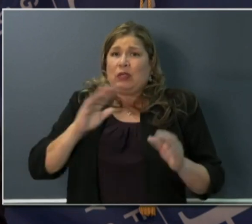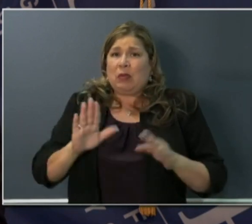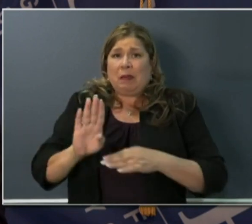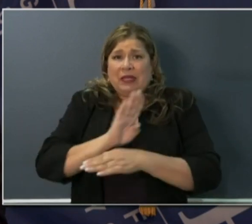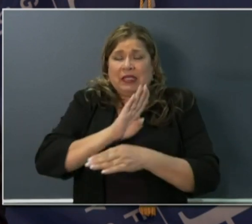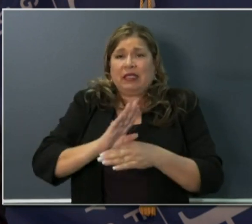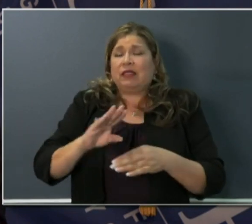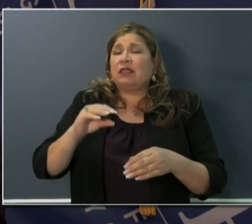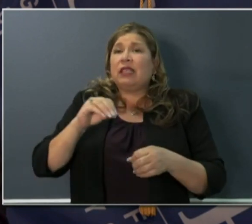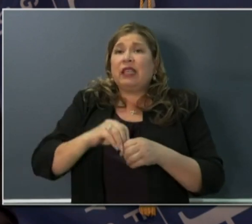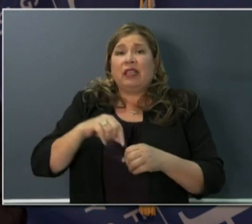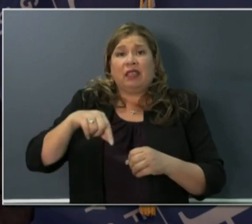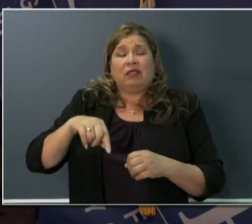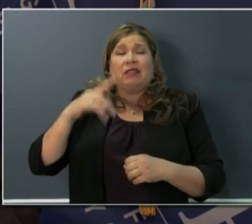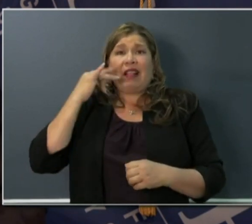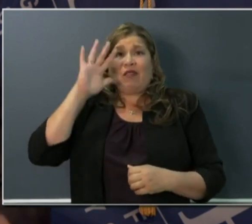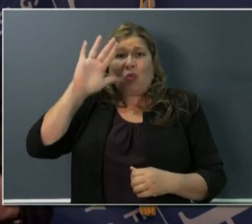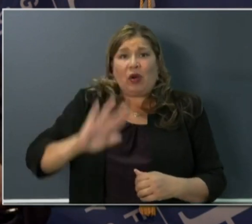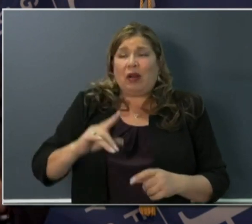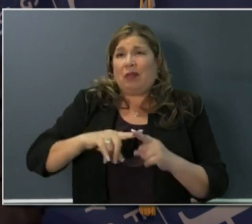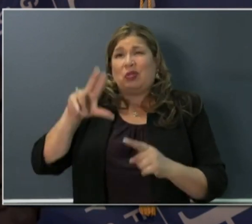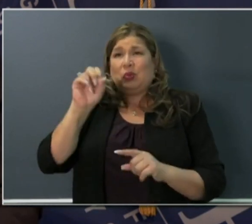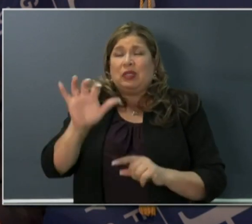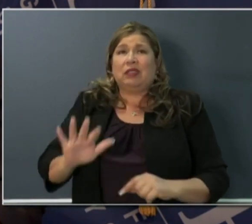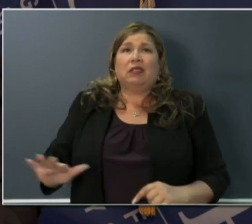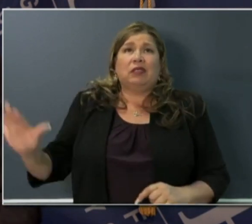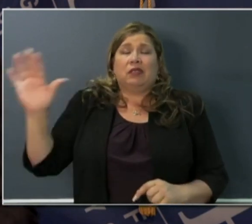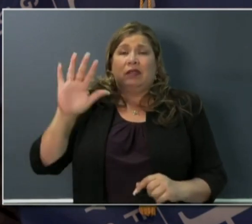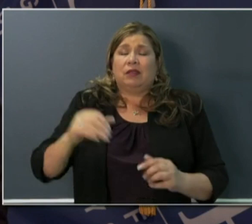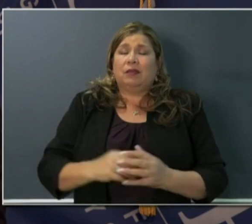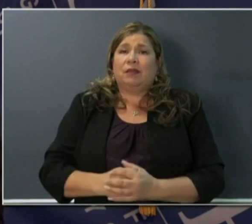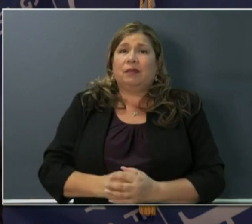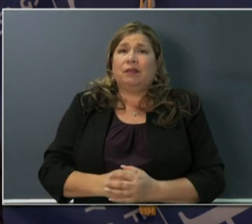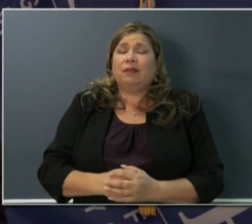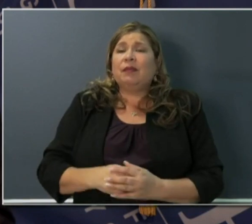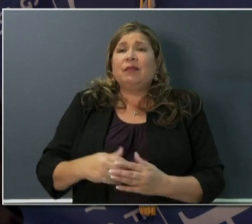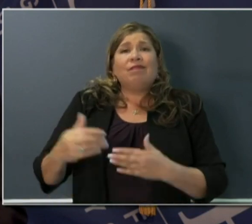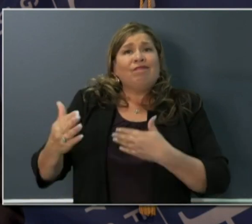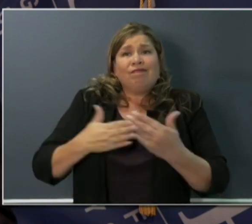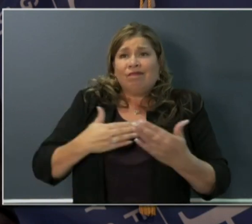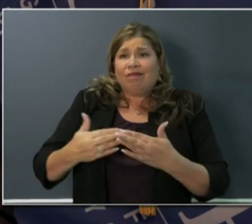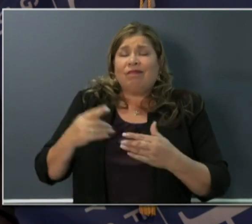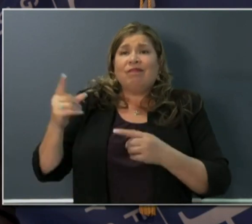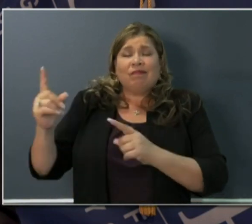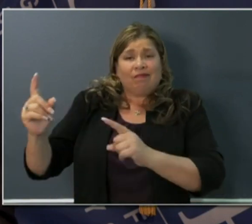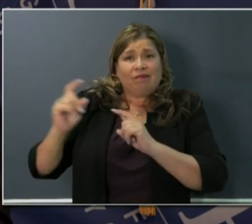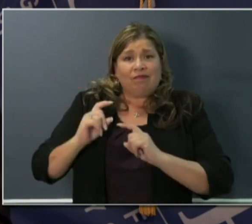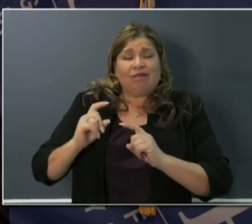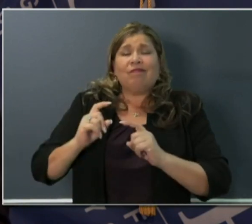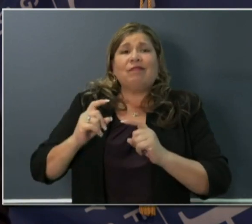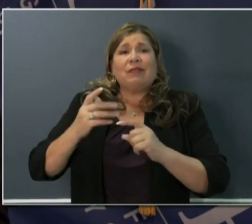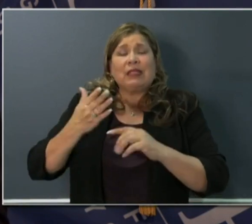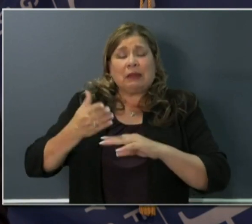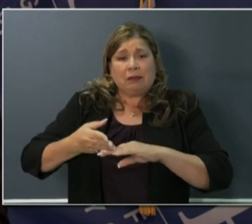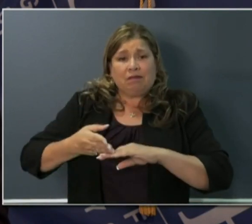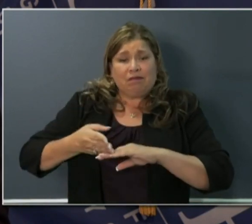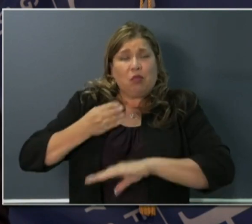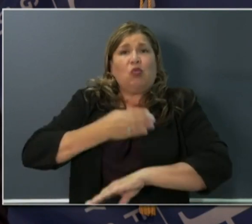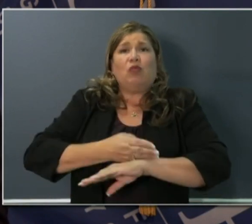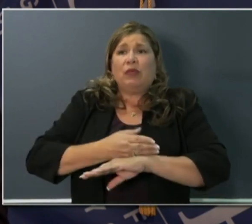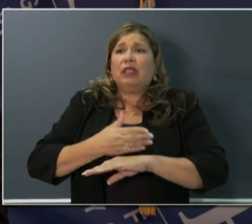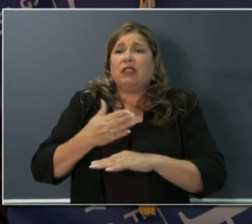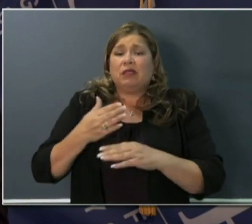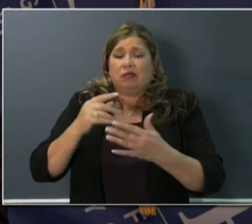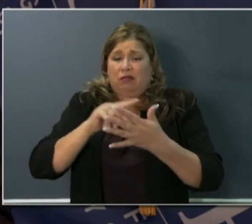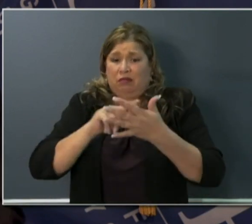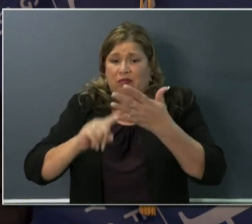state of California. And I can assure you, even with the significant improvements advanced by leadership of Nancy Pelosi